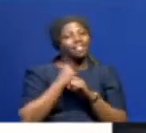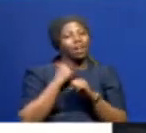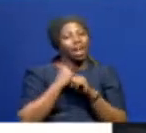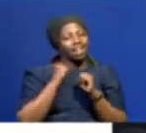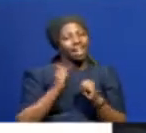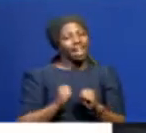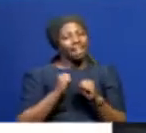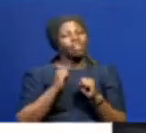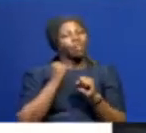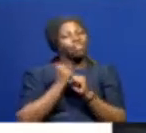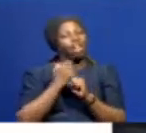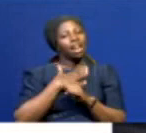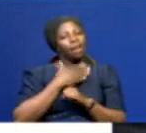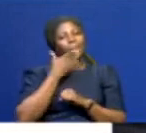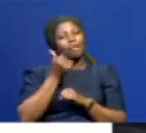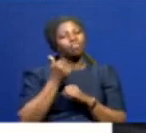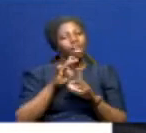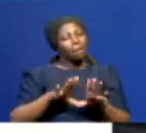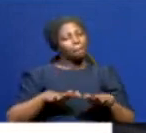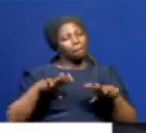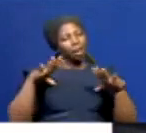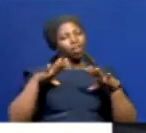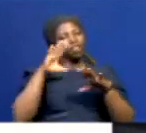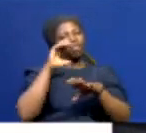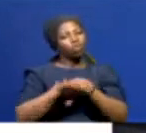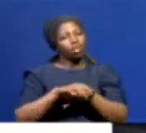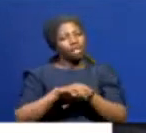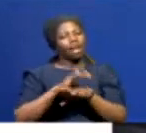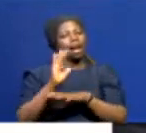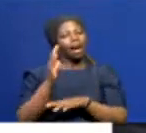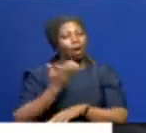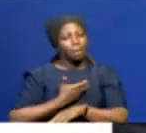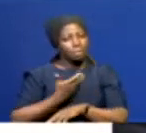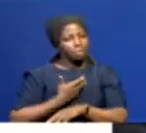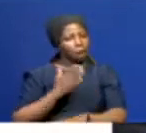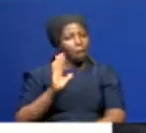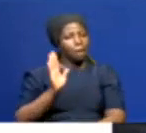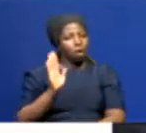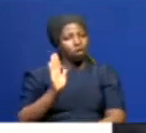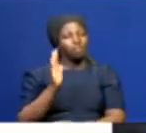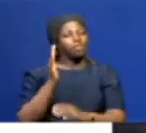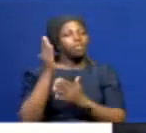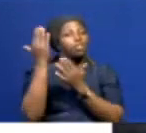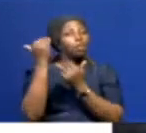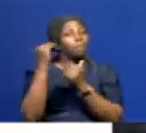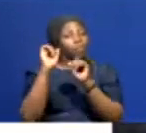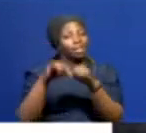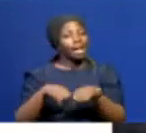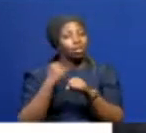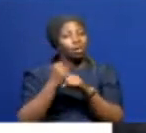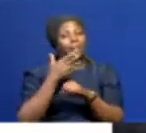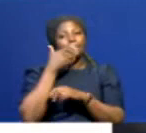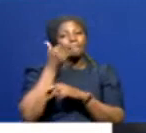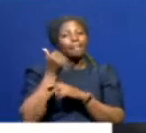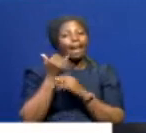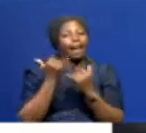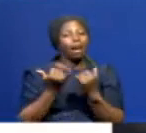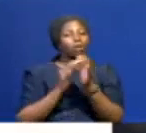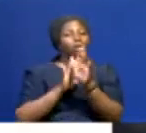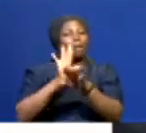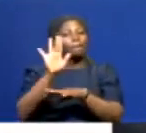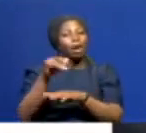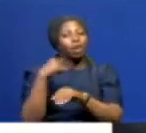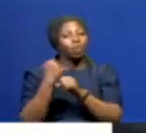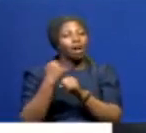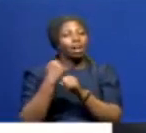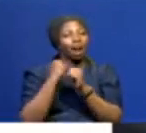tuwezavyo. Tunajivunia tumepata bronze na bado tunatumaini tunaweza fanya more better, so ni kurudi tu na kuzidi kuwork